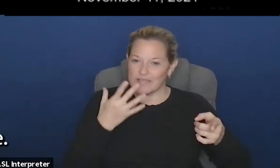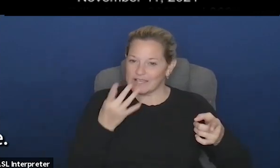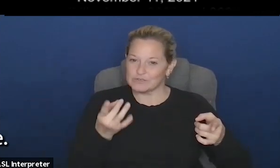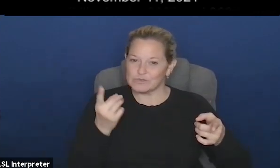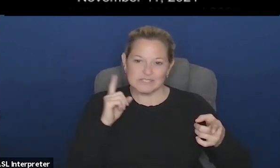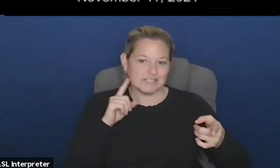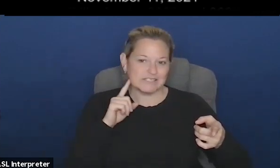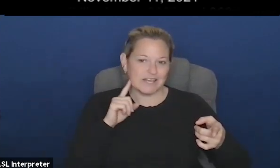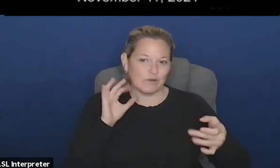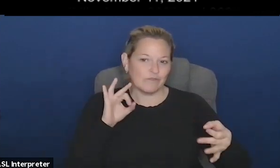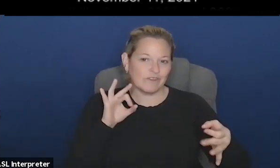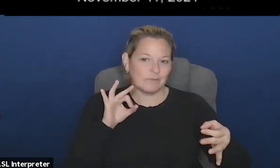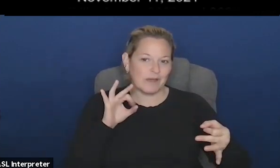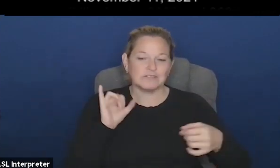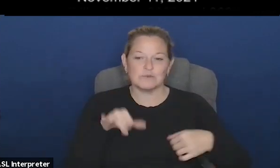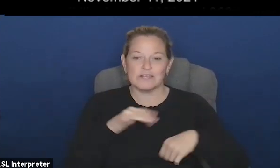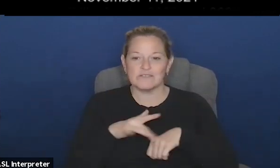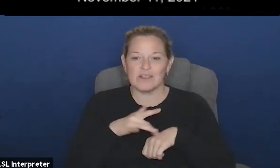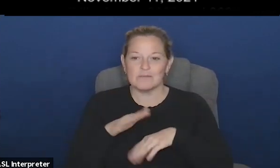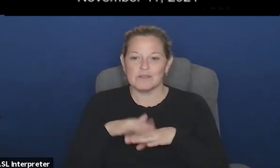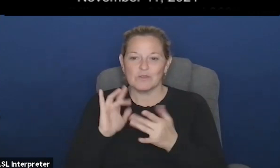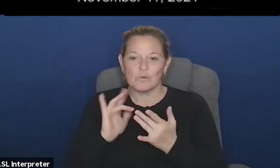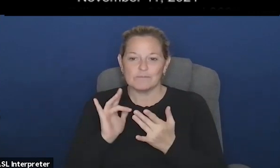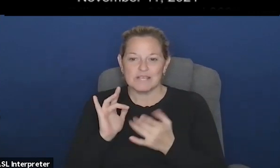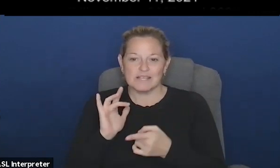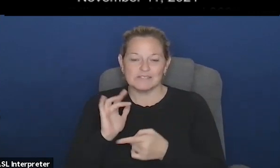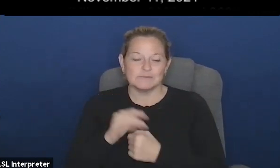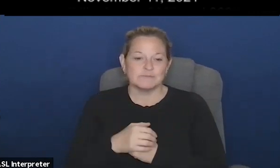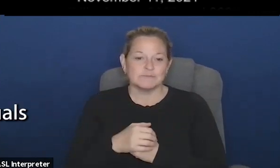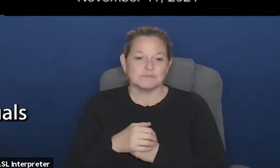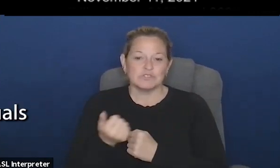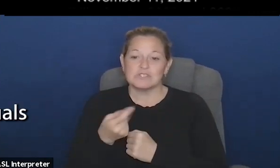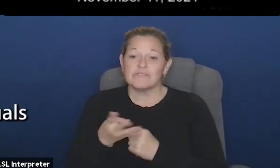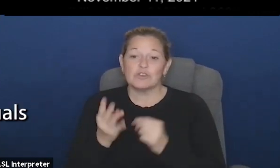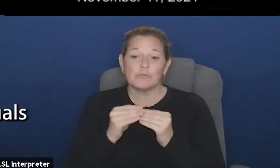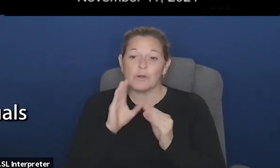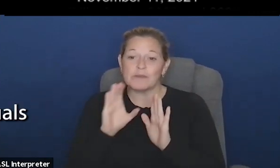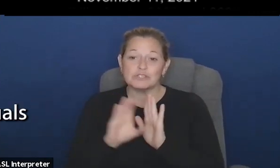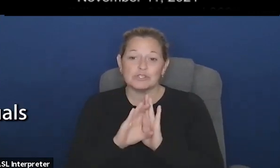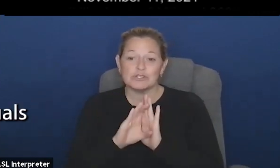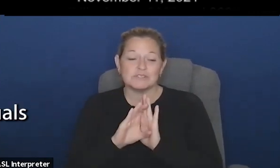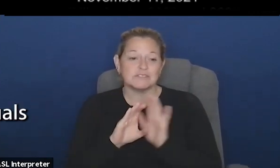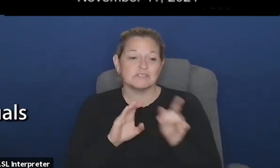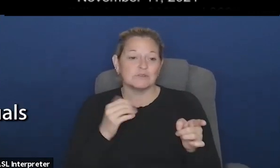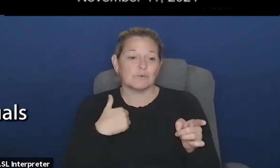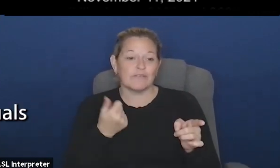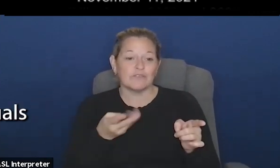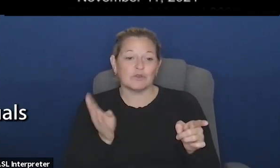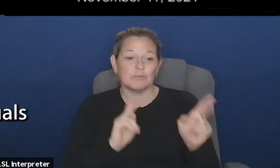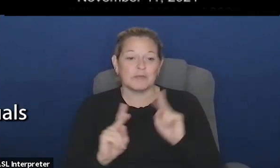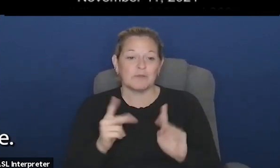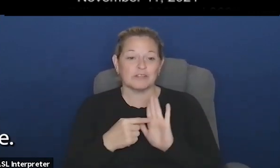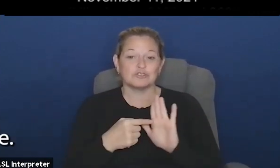website. Next slide is just a few photos of the Chilean event. So again, we just have a few individuals showing off the